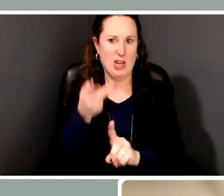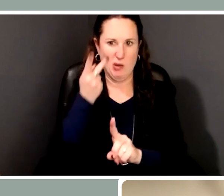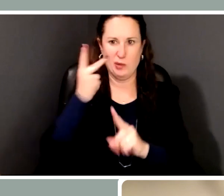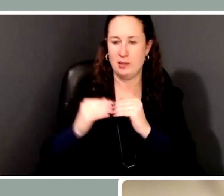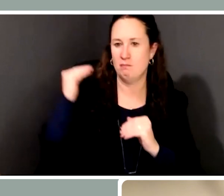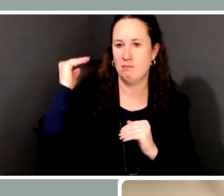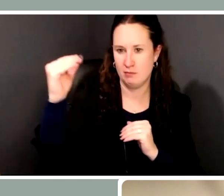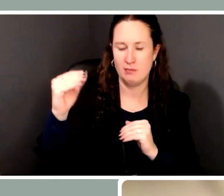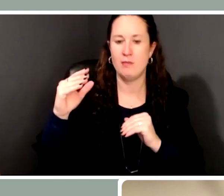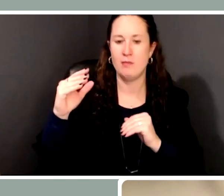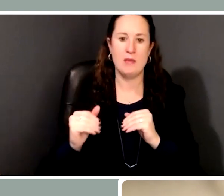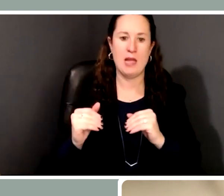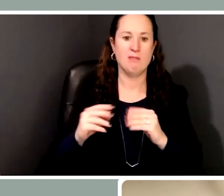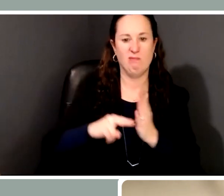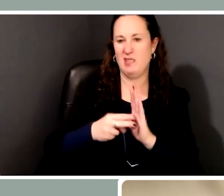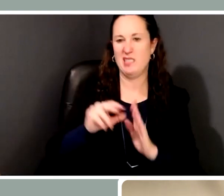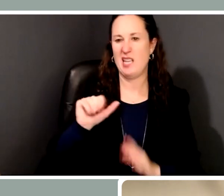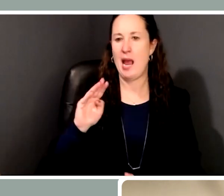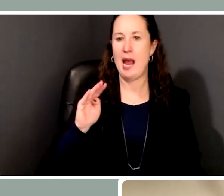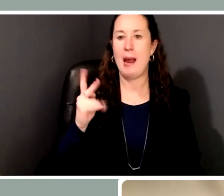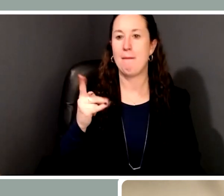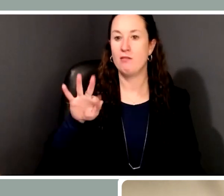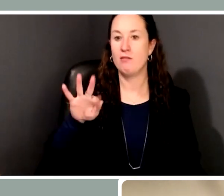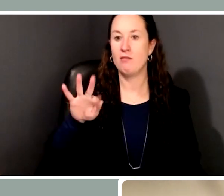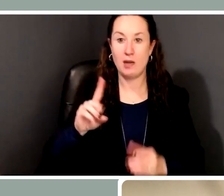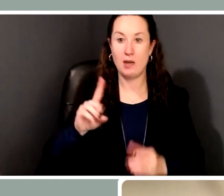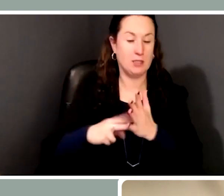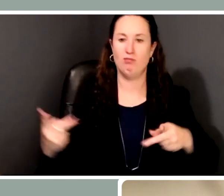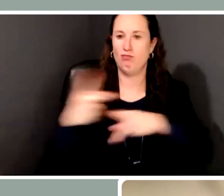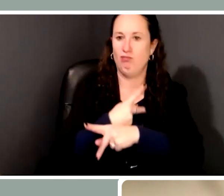what amplified means. Okay, so we were really left with,